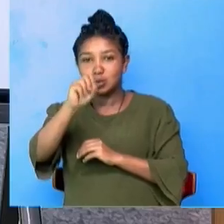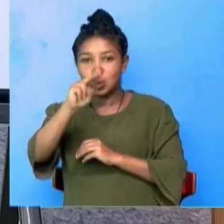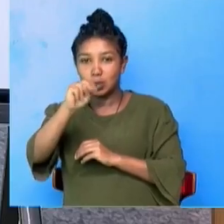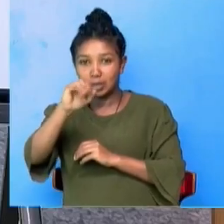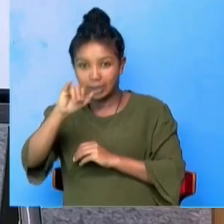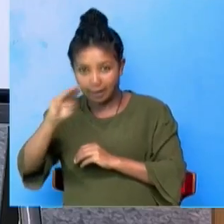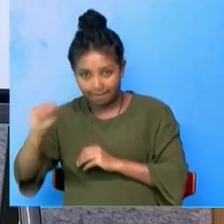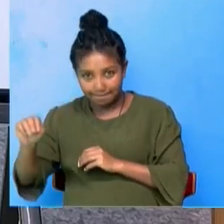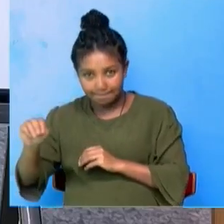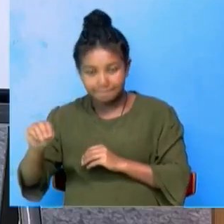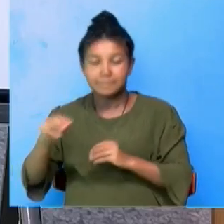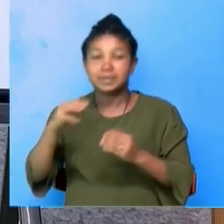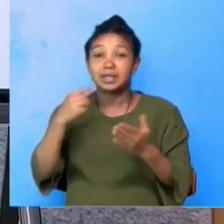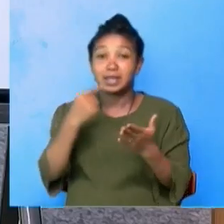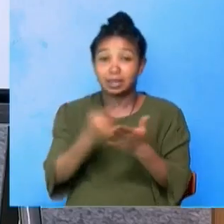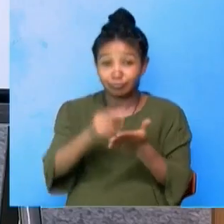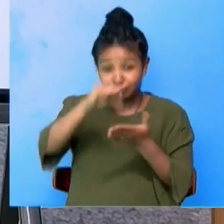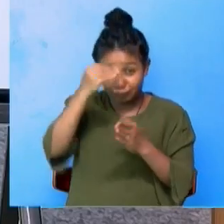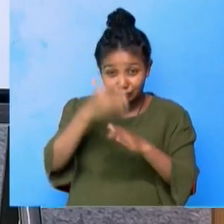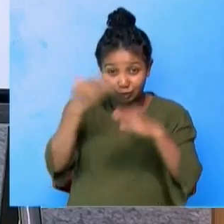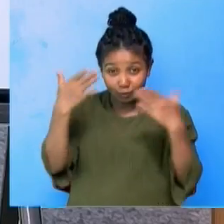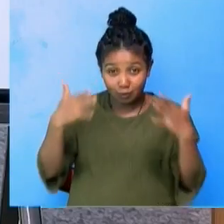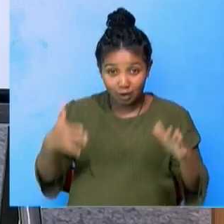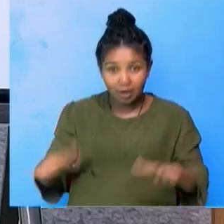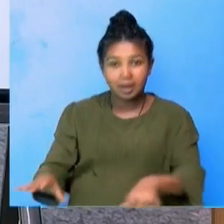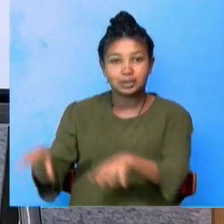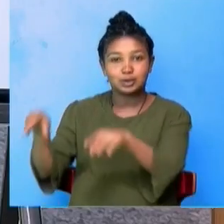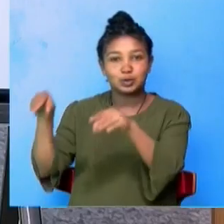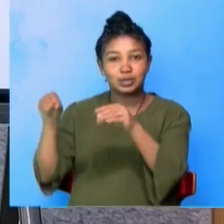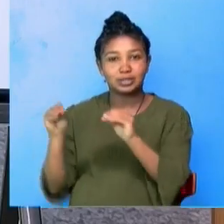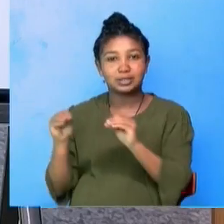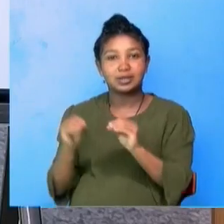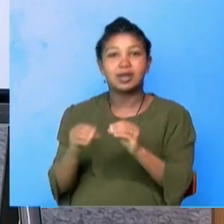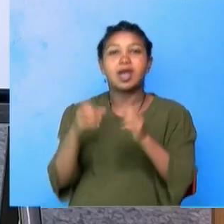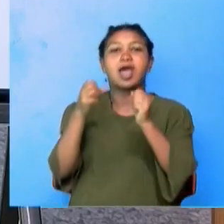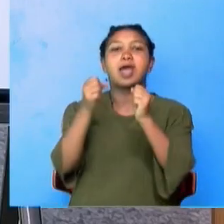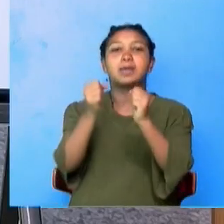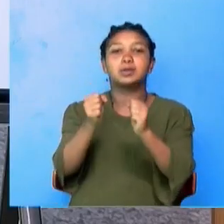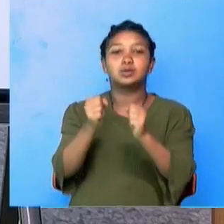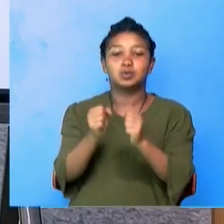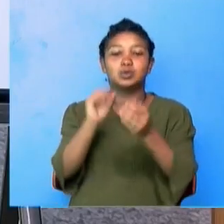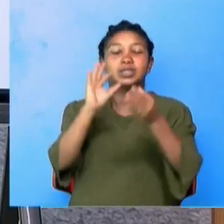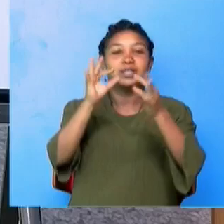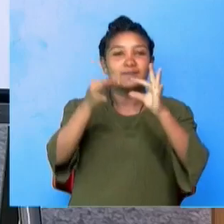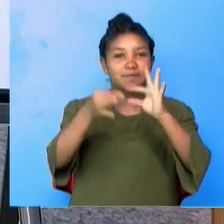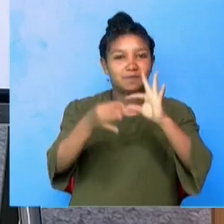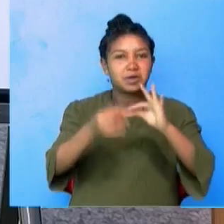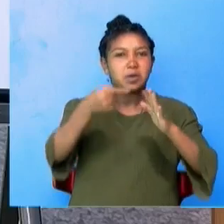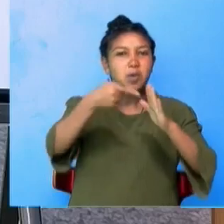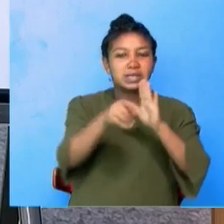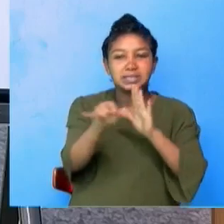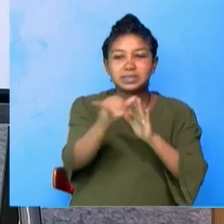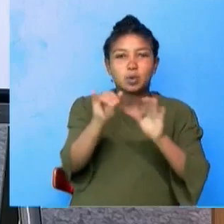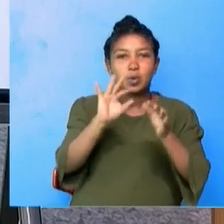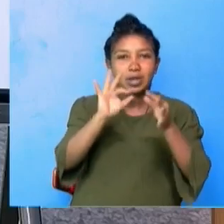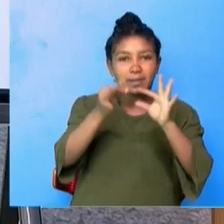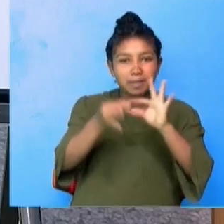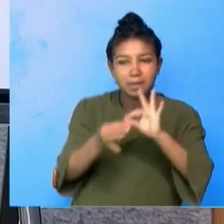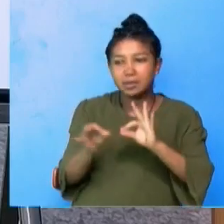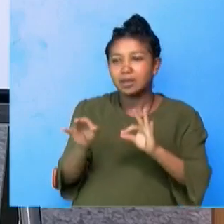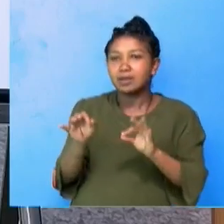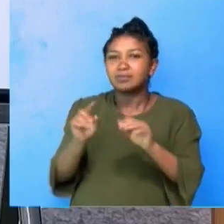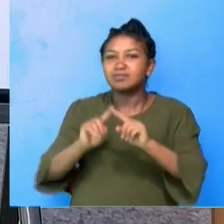this lesson, after this lesson, student is able to define what is synonym and